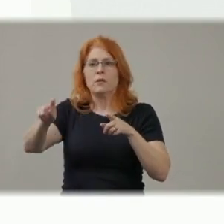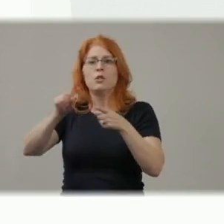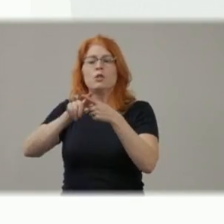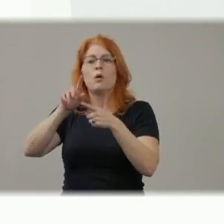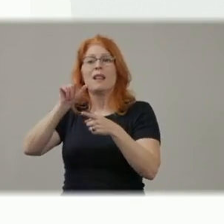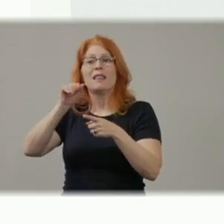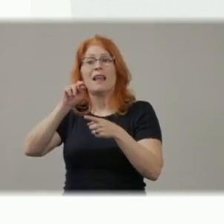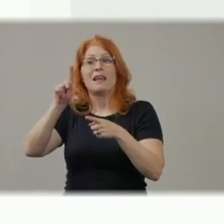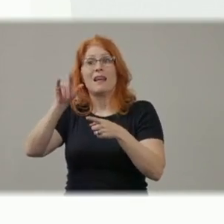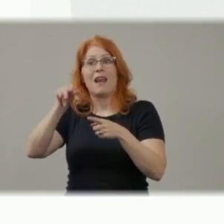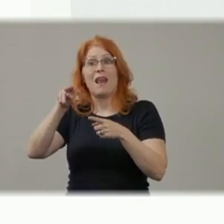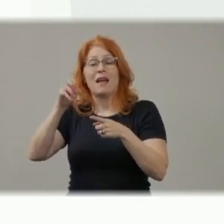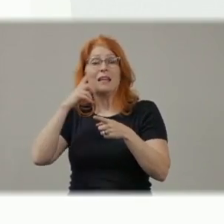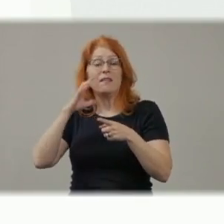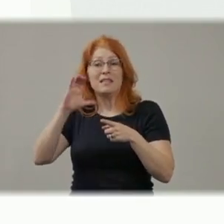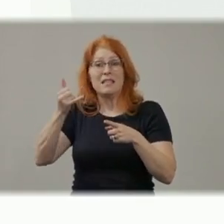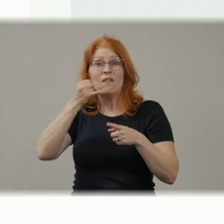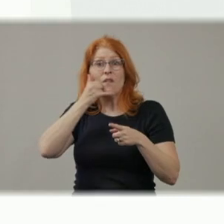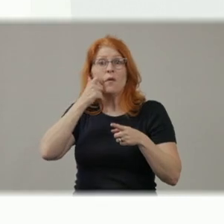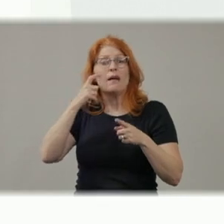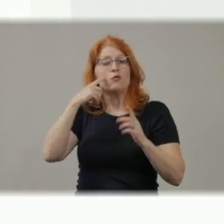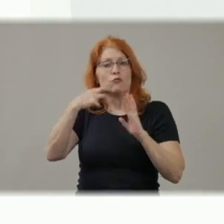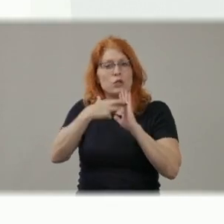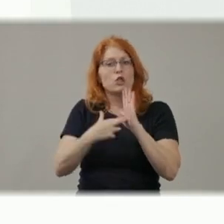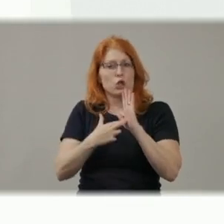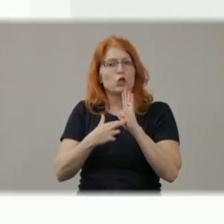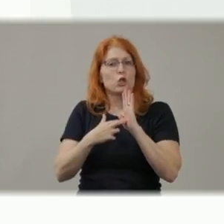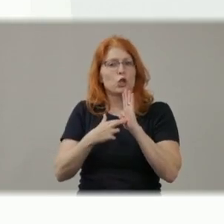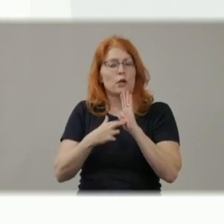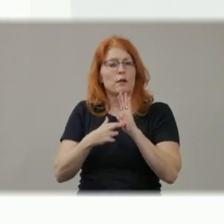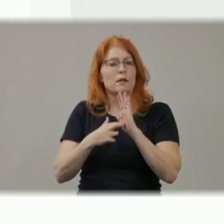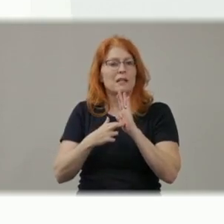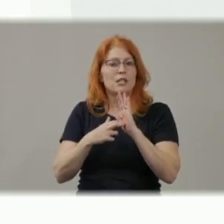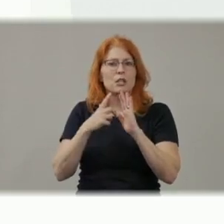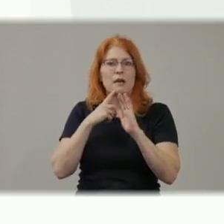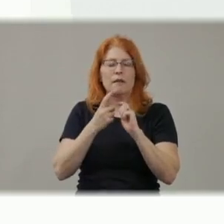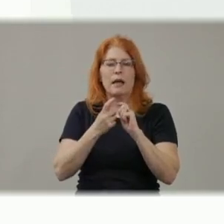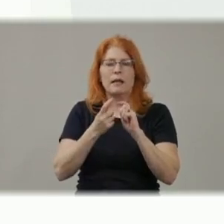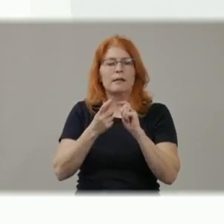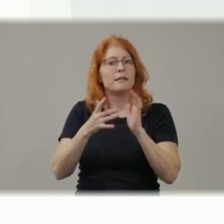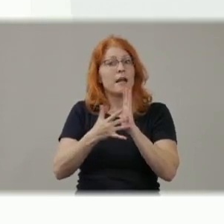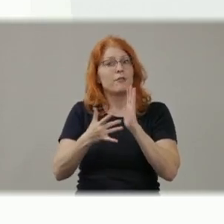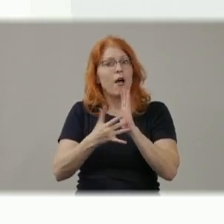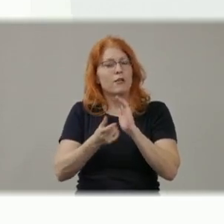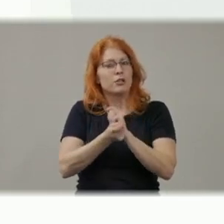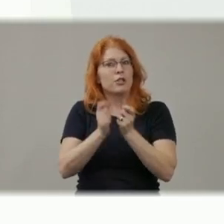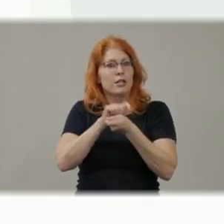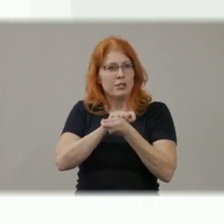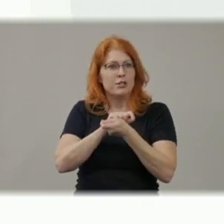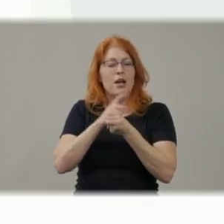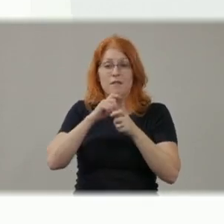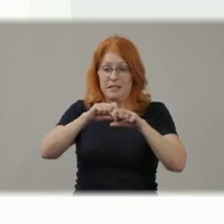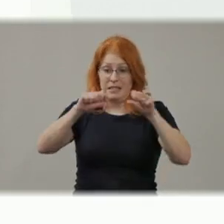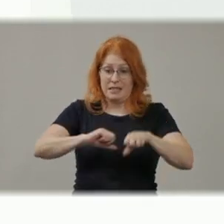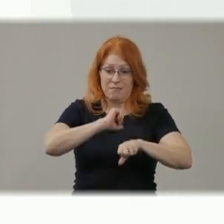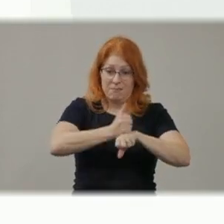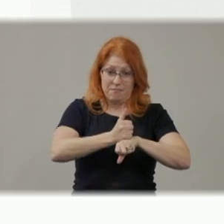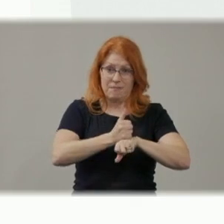you have a cell phone, you have to register it. And so there's this transition of technology where there was a system in place when everyone had a